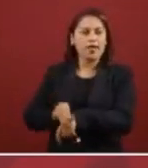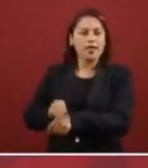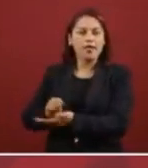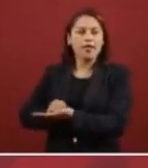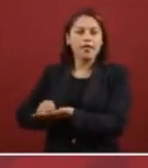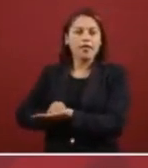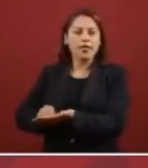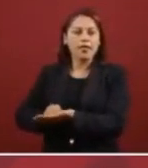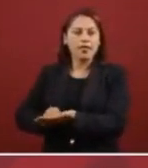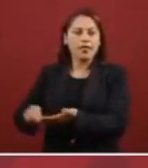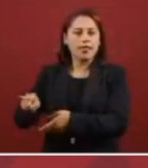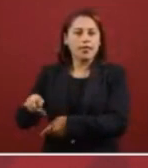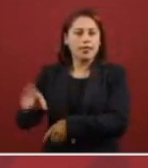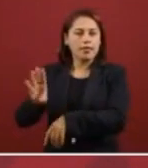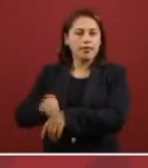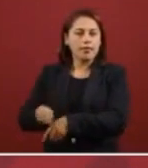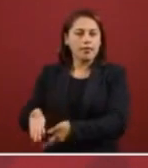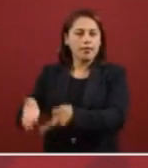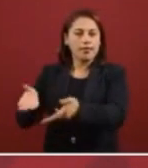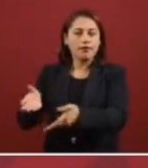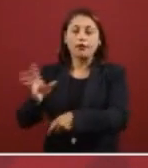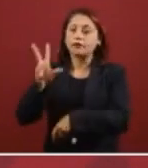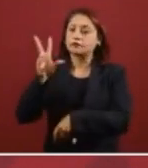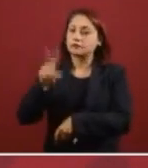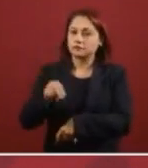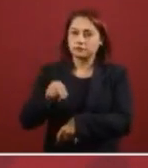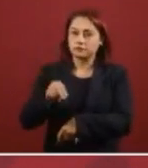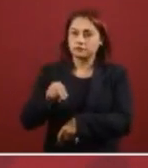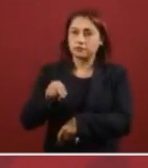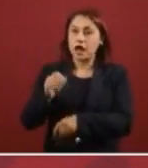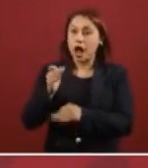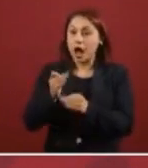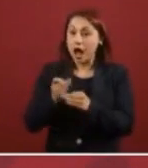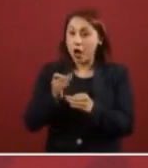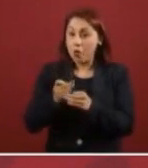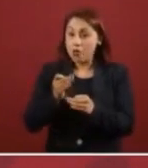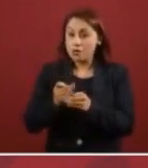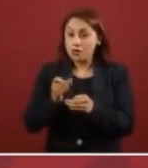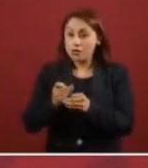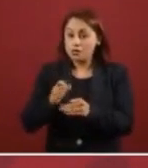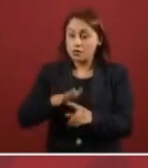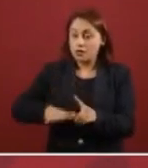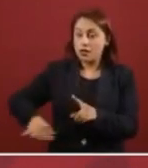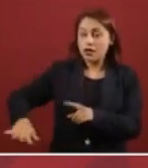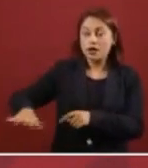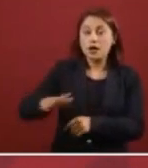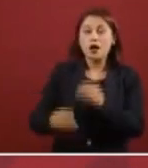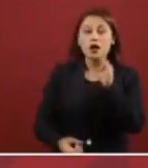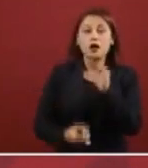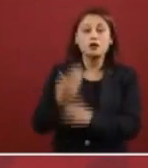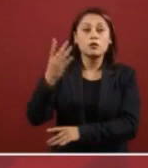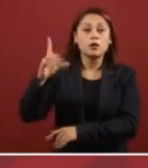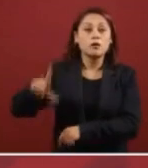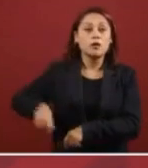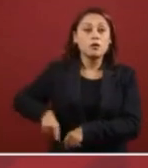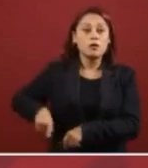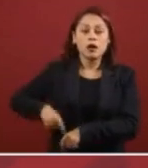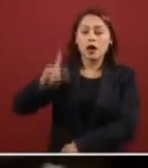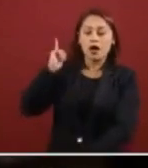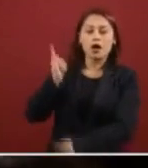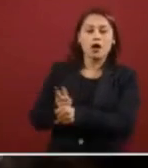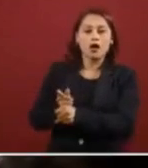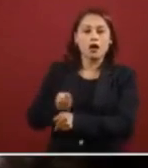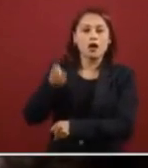a cualquier funcionario. That you, I insist that they, if